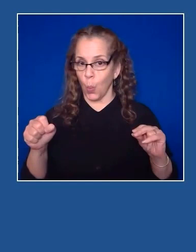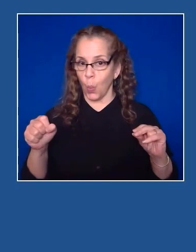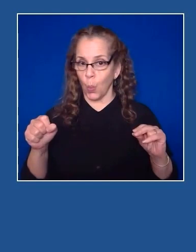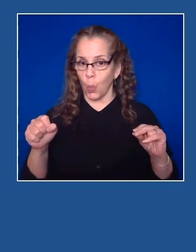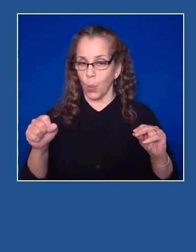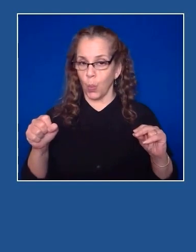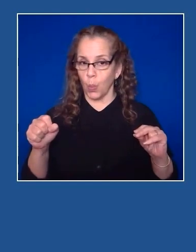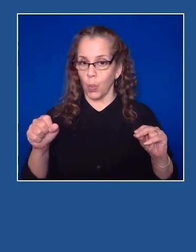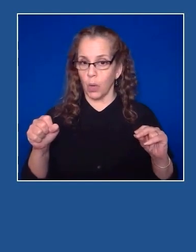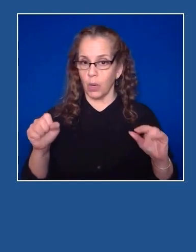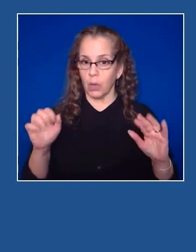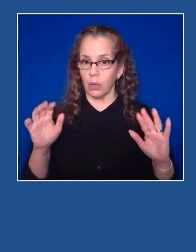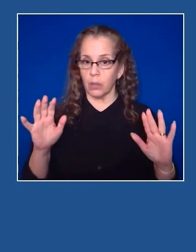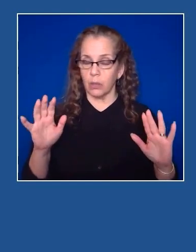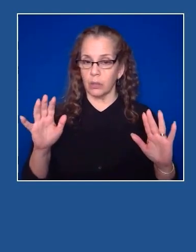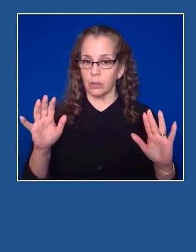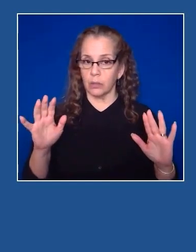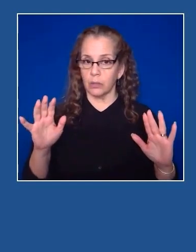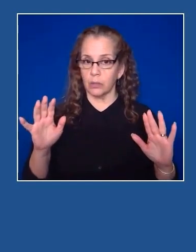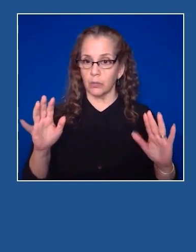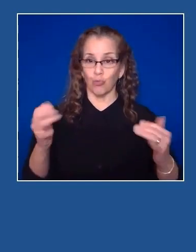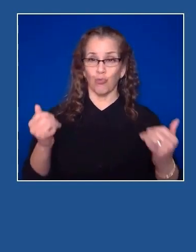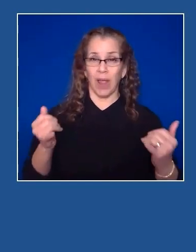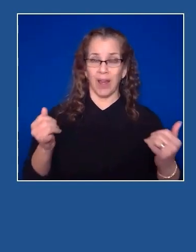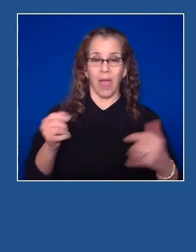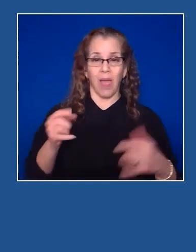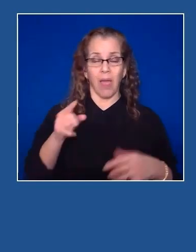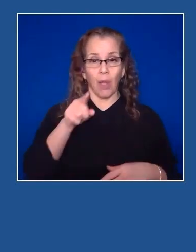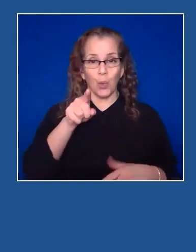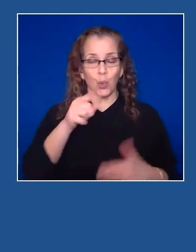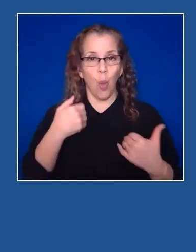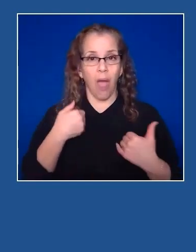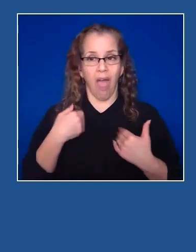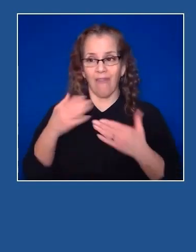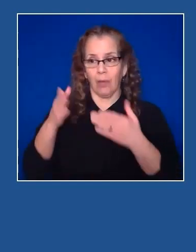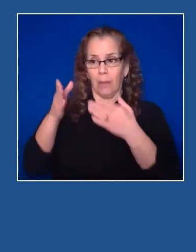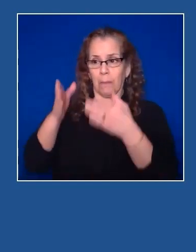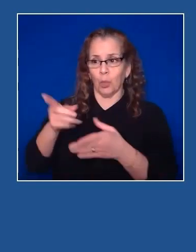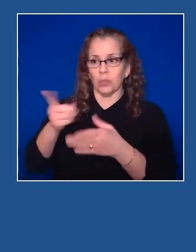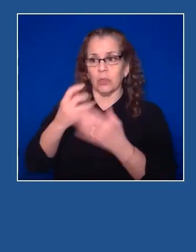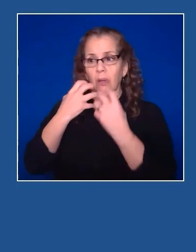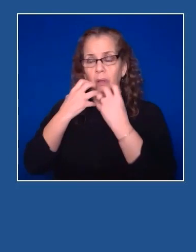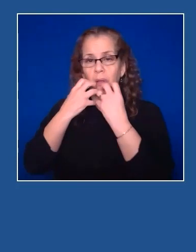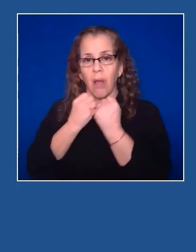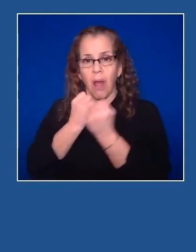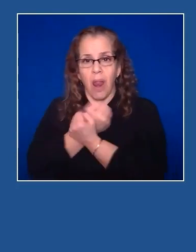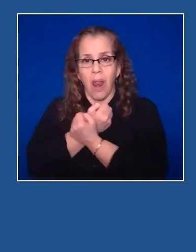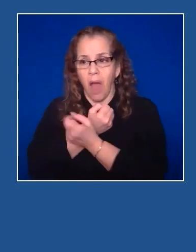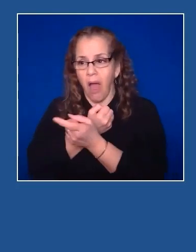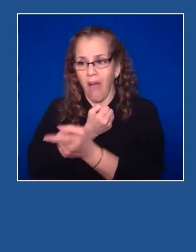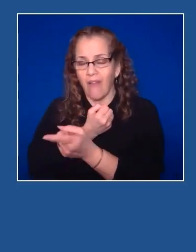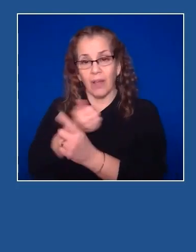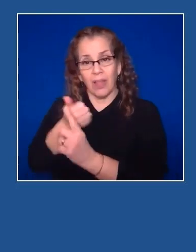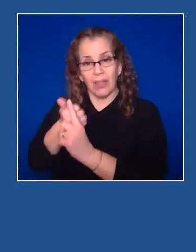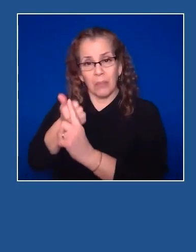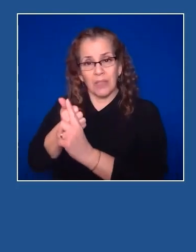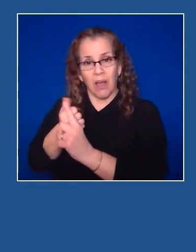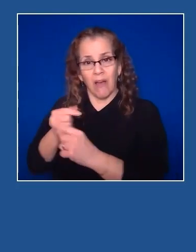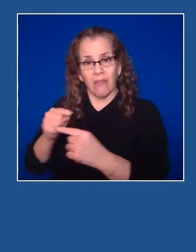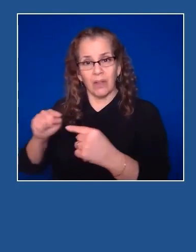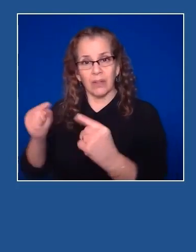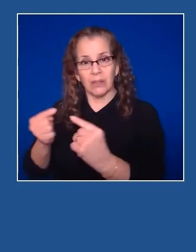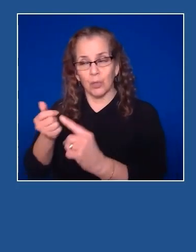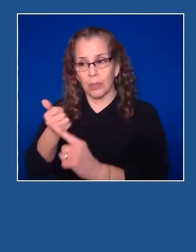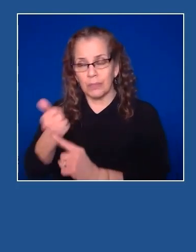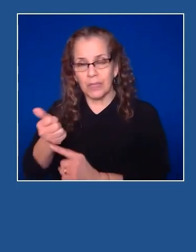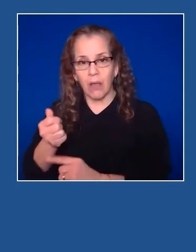Right now, everybody who has a loved one who's ever made a suicide attempt or self-harmed, can you notice that almost certainly right now, you have